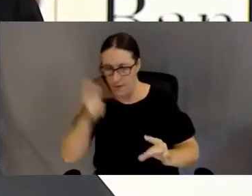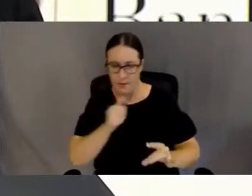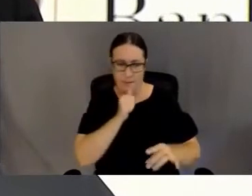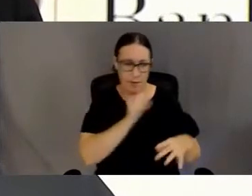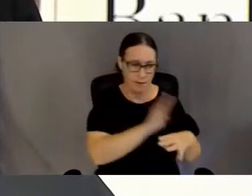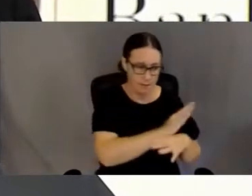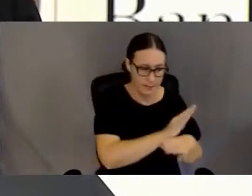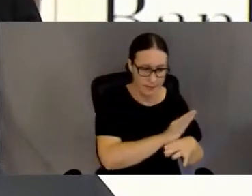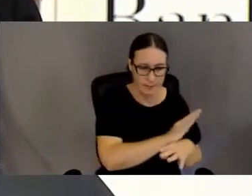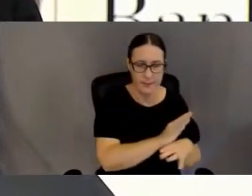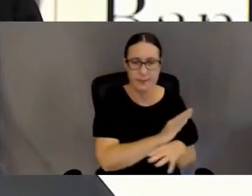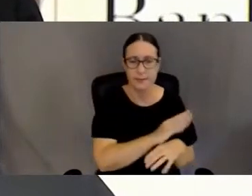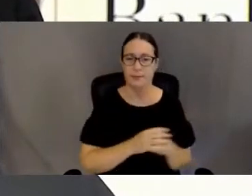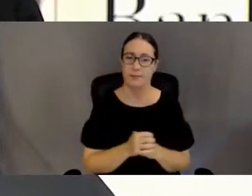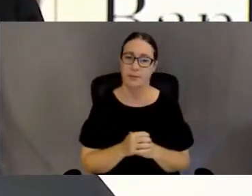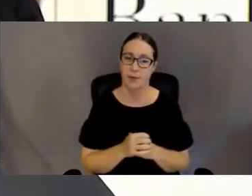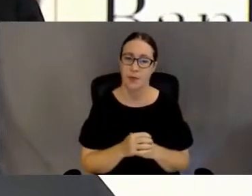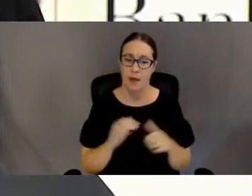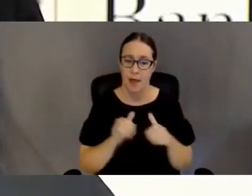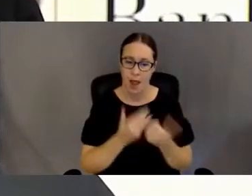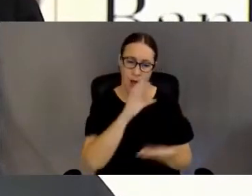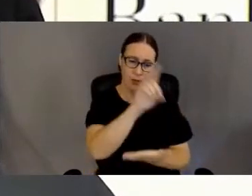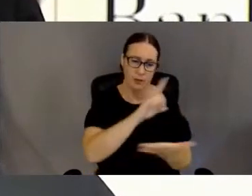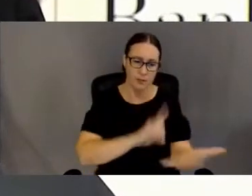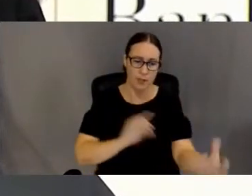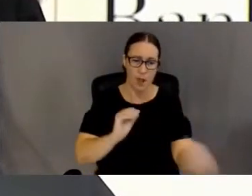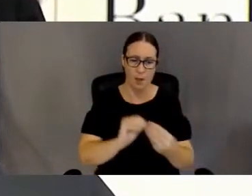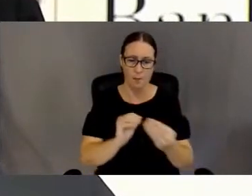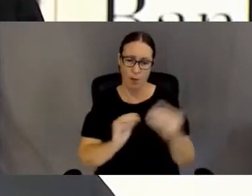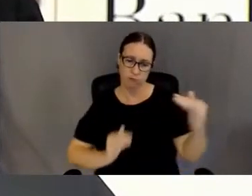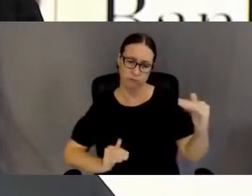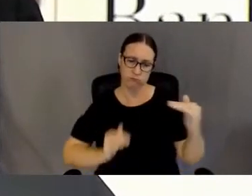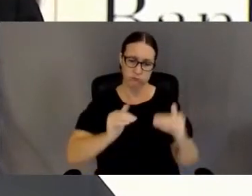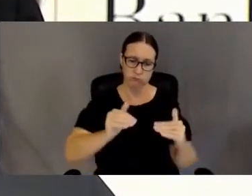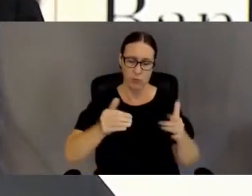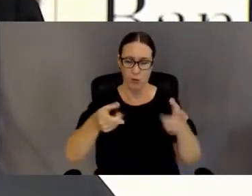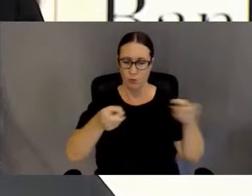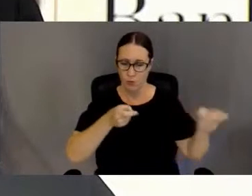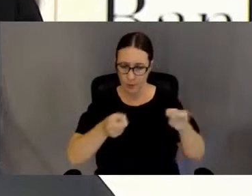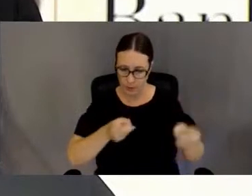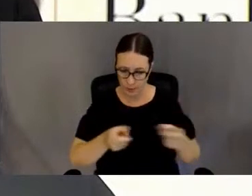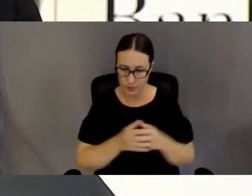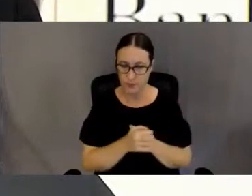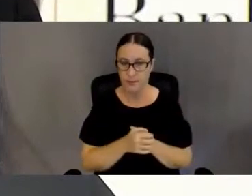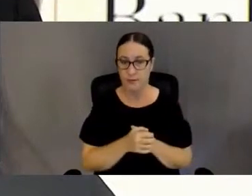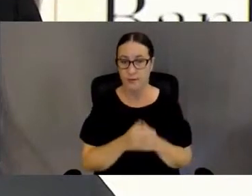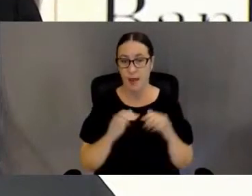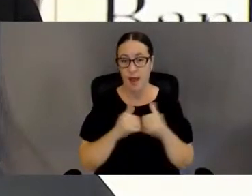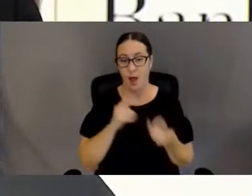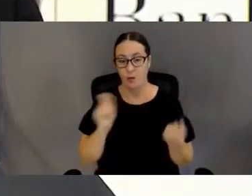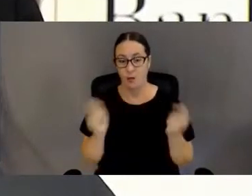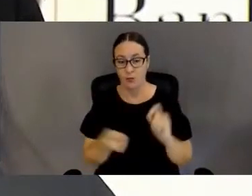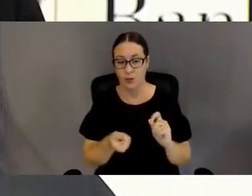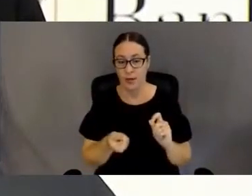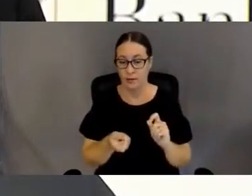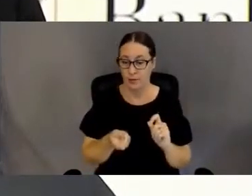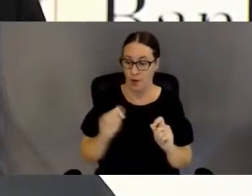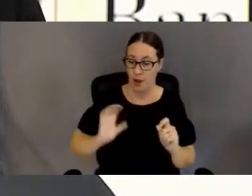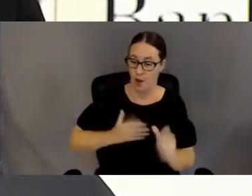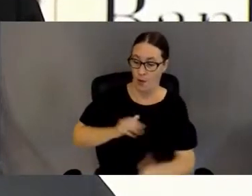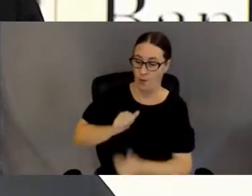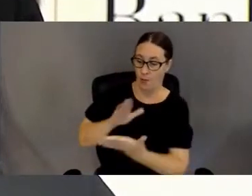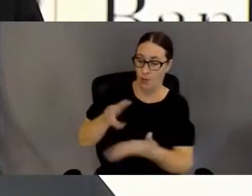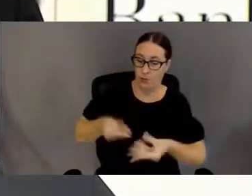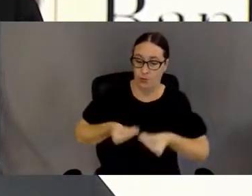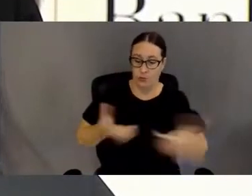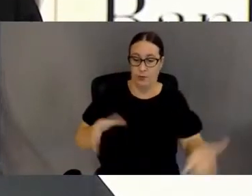to design more just regulations, and how to transform the way we deliver capital to businesses,